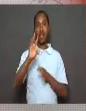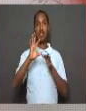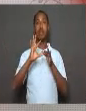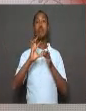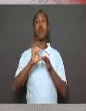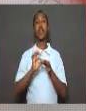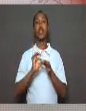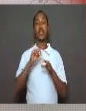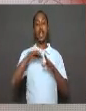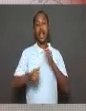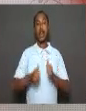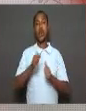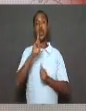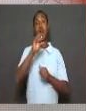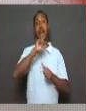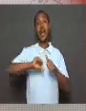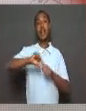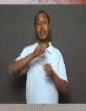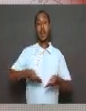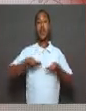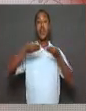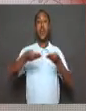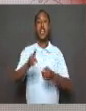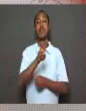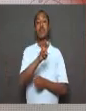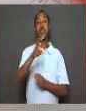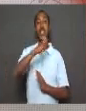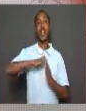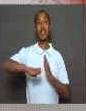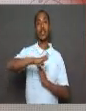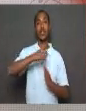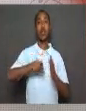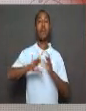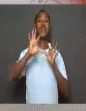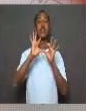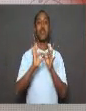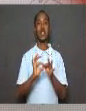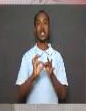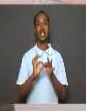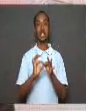which one atom donates both electrons of the bond.